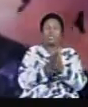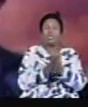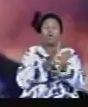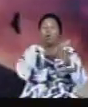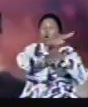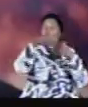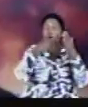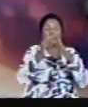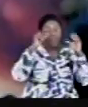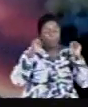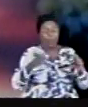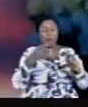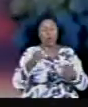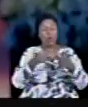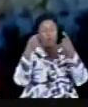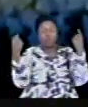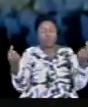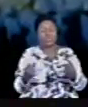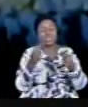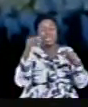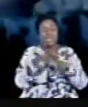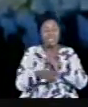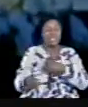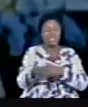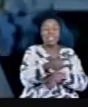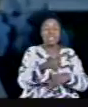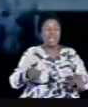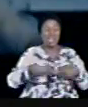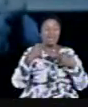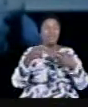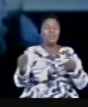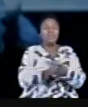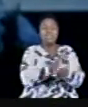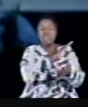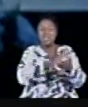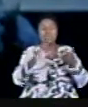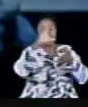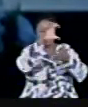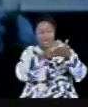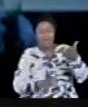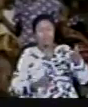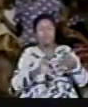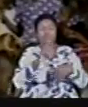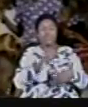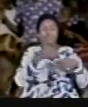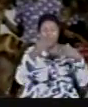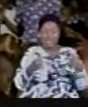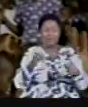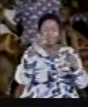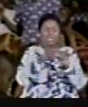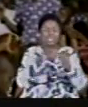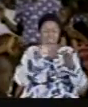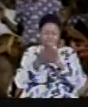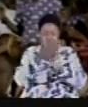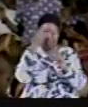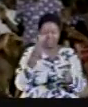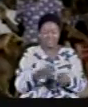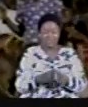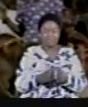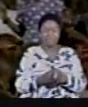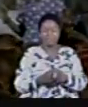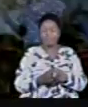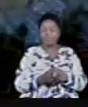of sin in their lives, blot them out in Jesus' name. Let